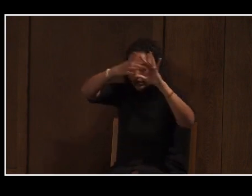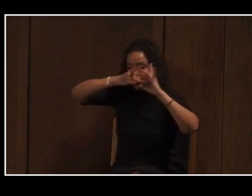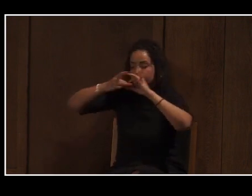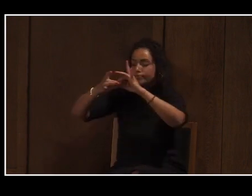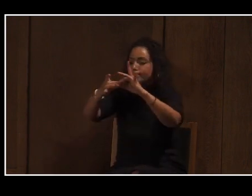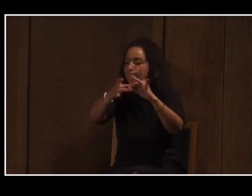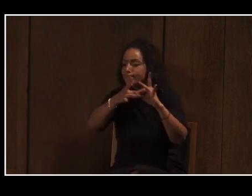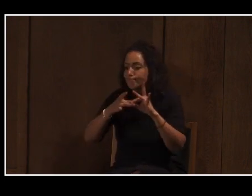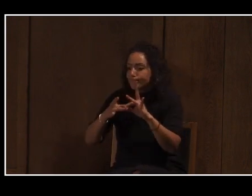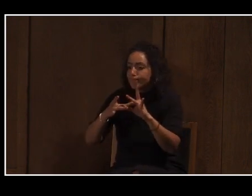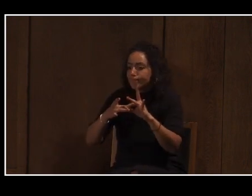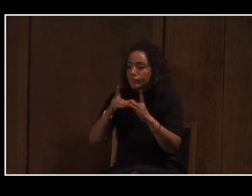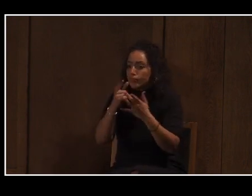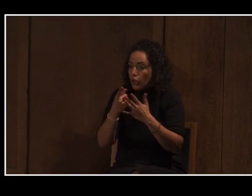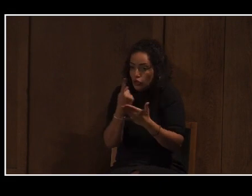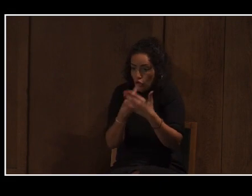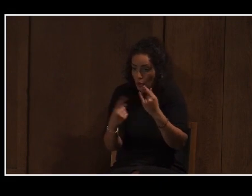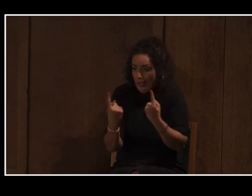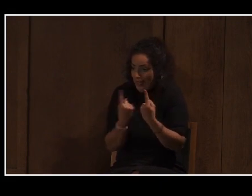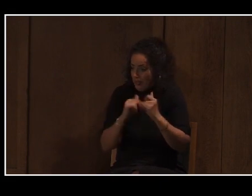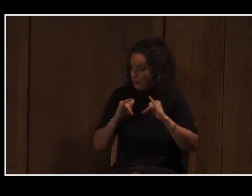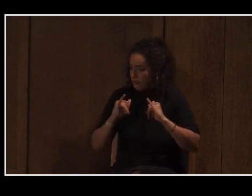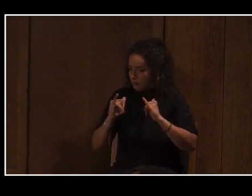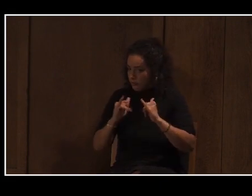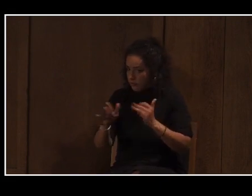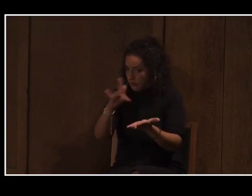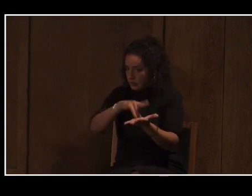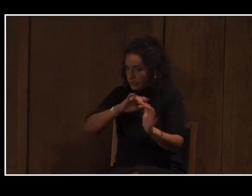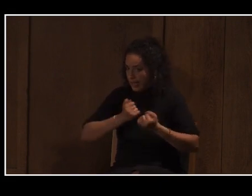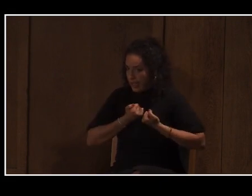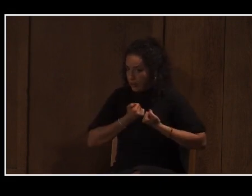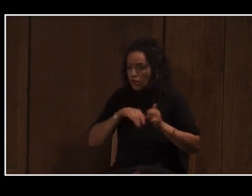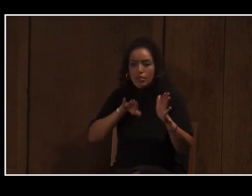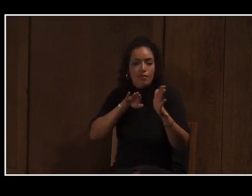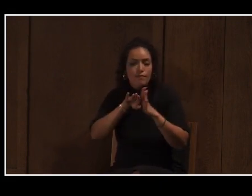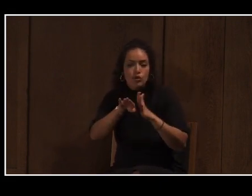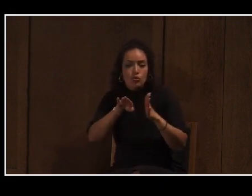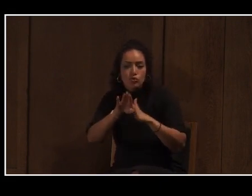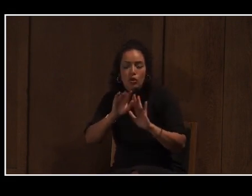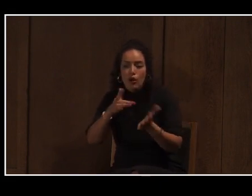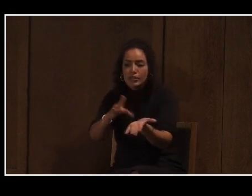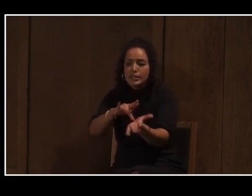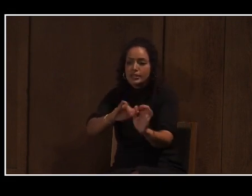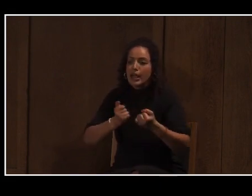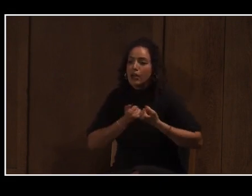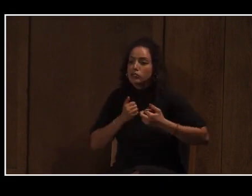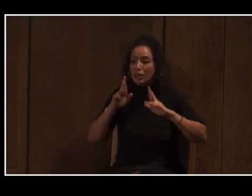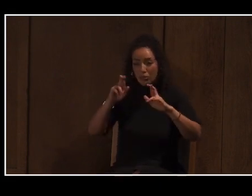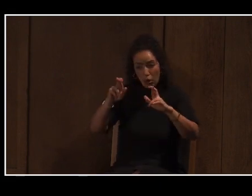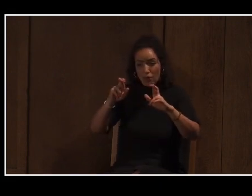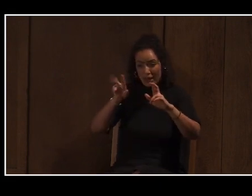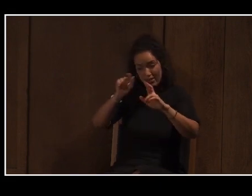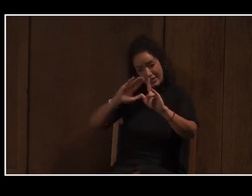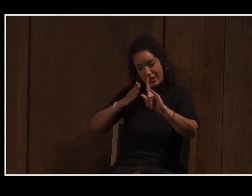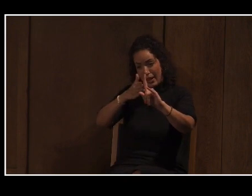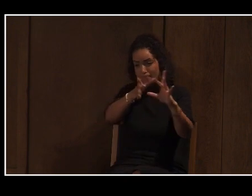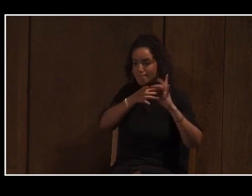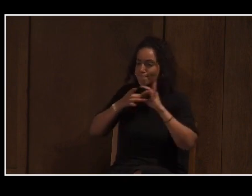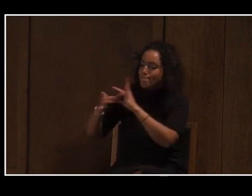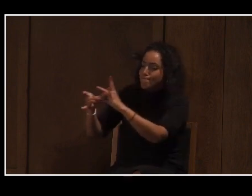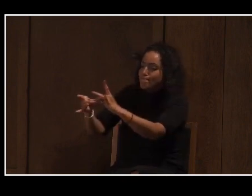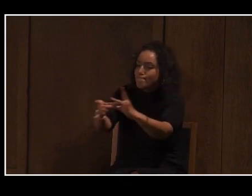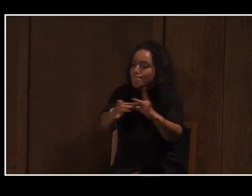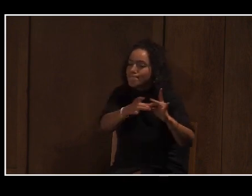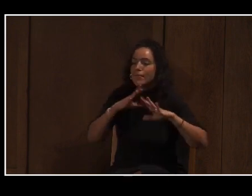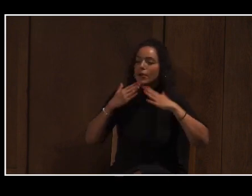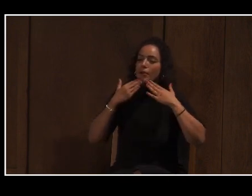a city and its future, but sometimes it's actually, many times, hopefully, what can bring us together to imagine out loud.